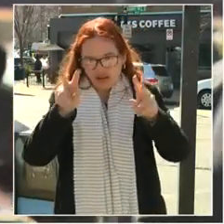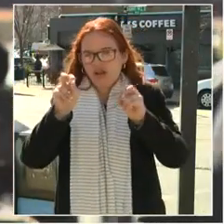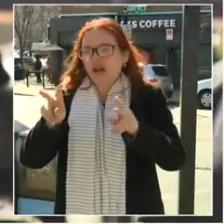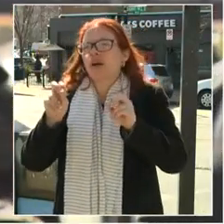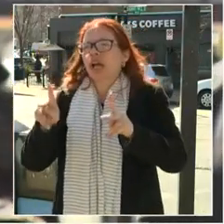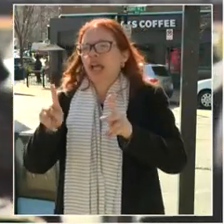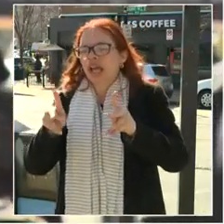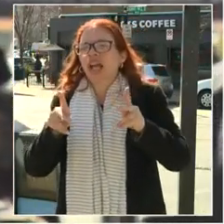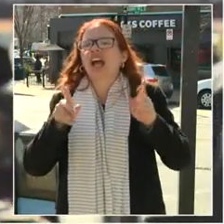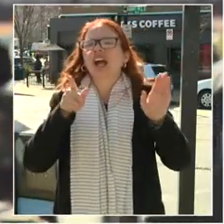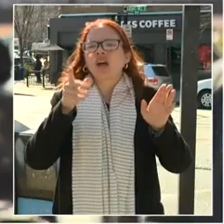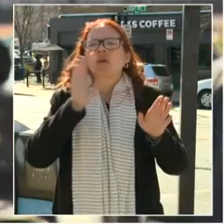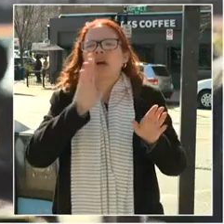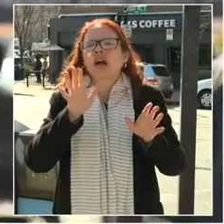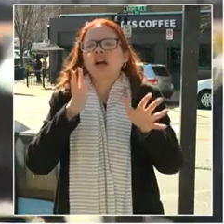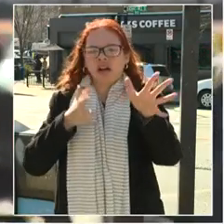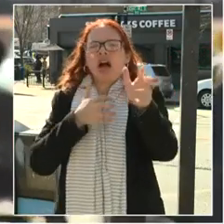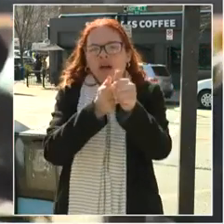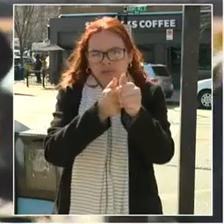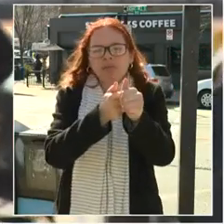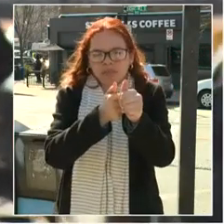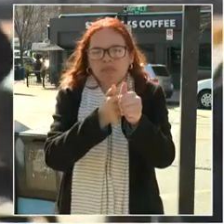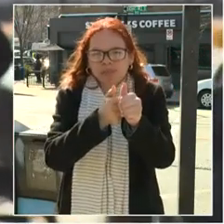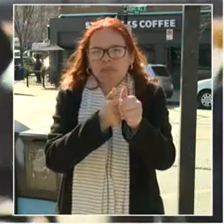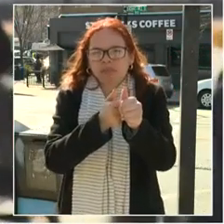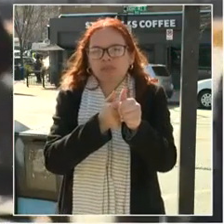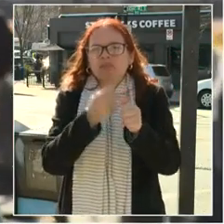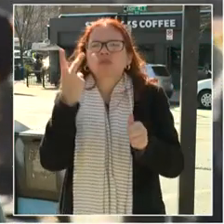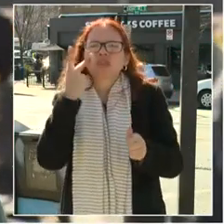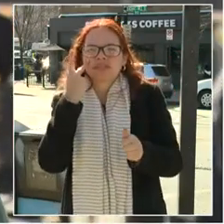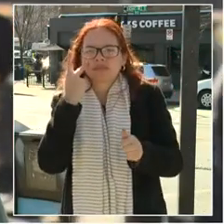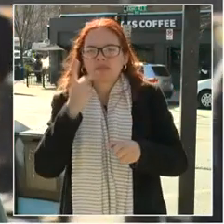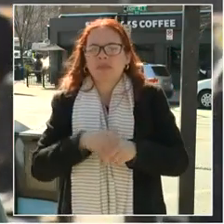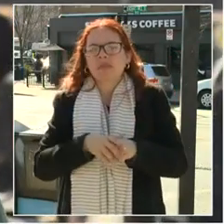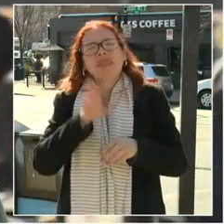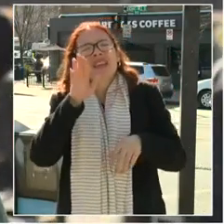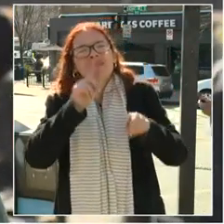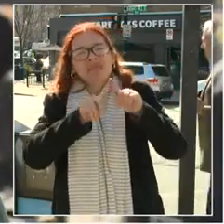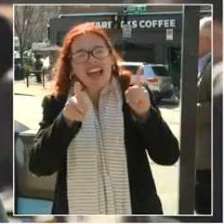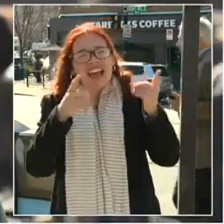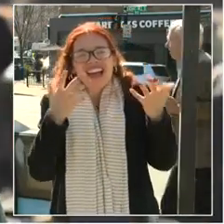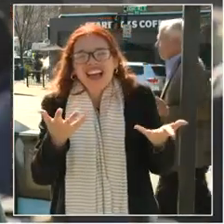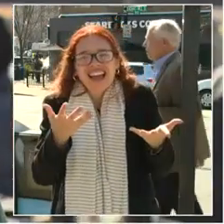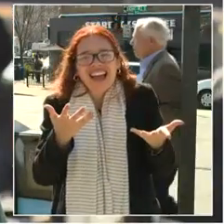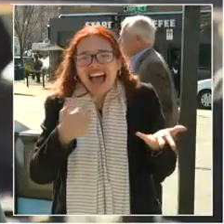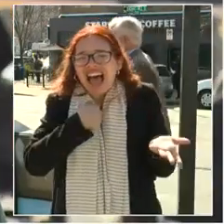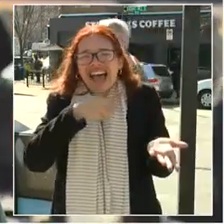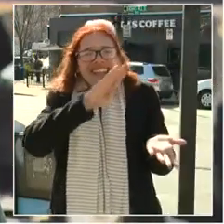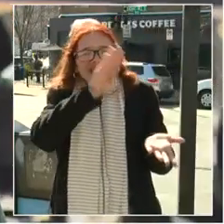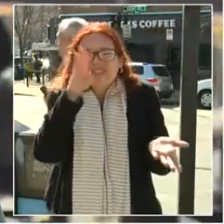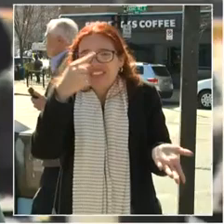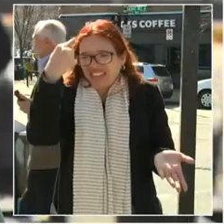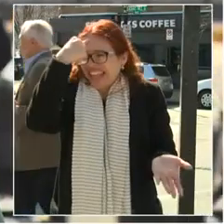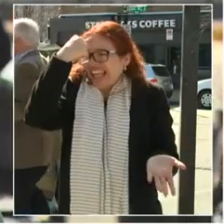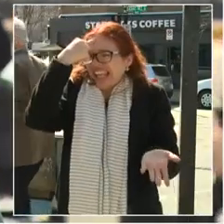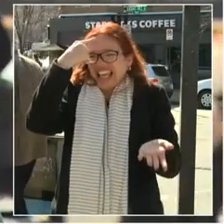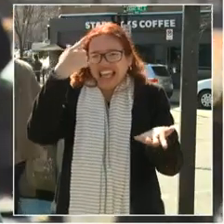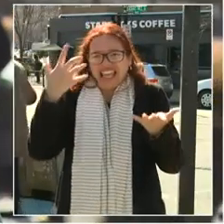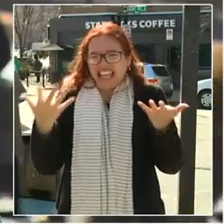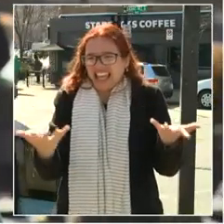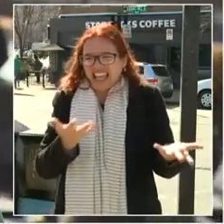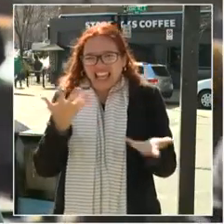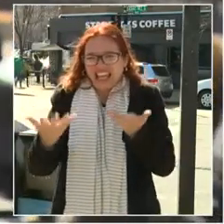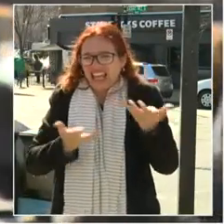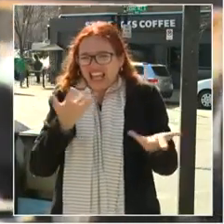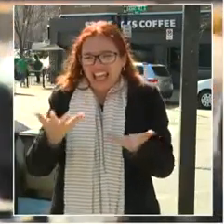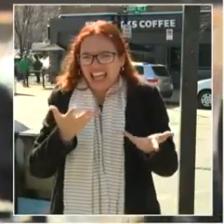gonna follow up on it to see where it is. But what I'm saying is, I never thought I would be someone